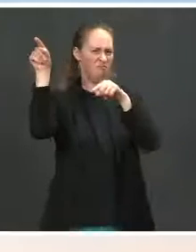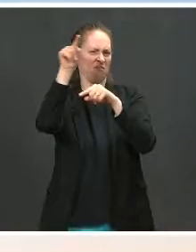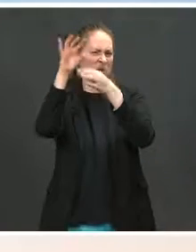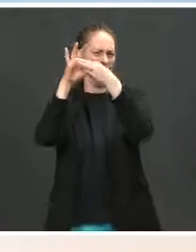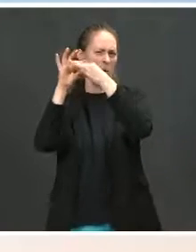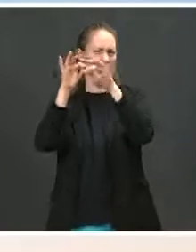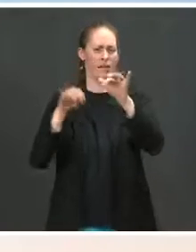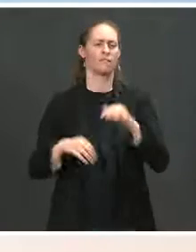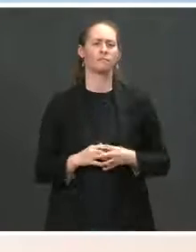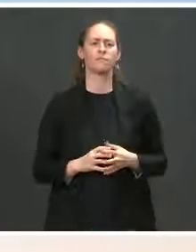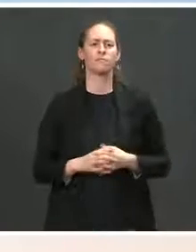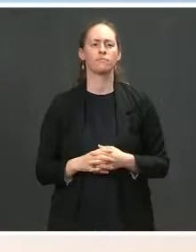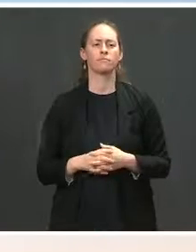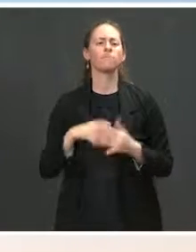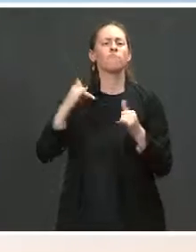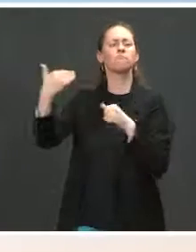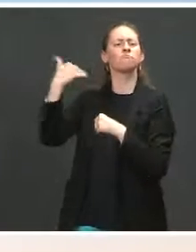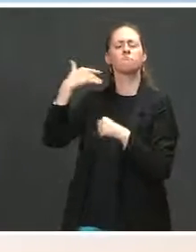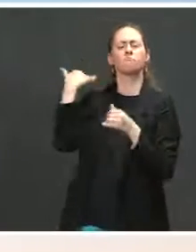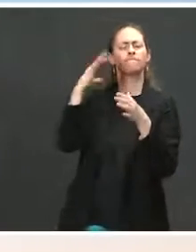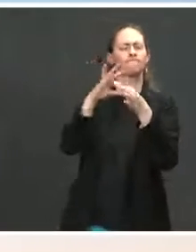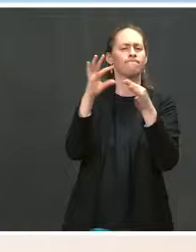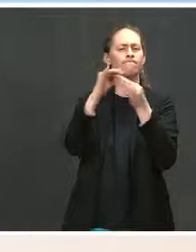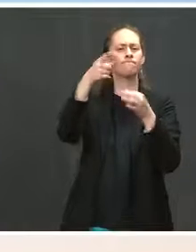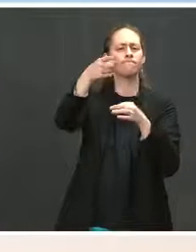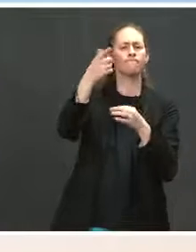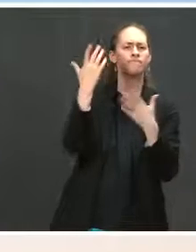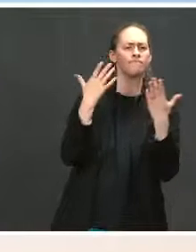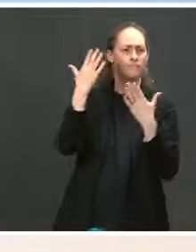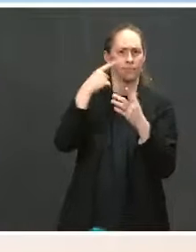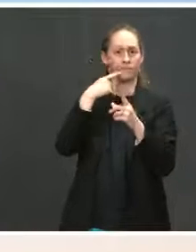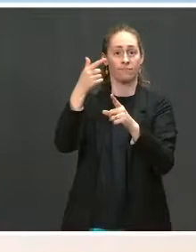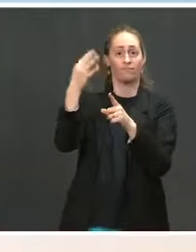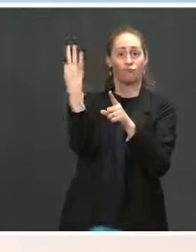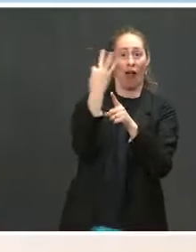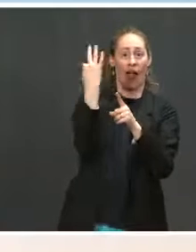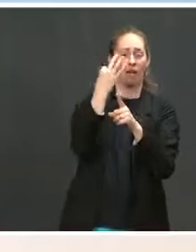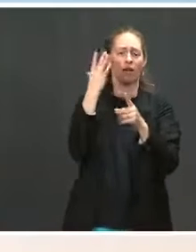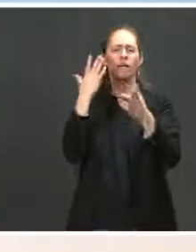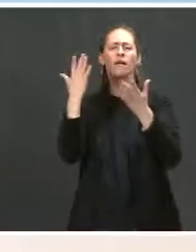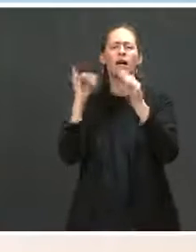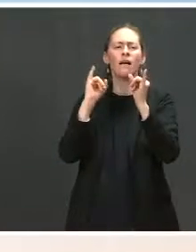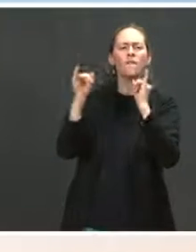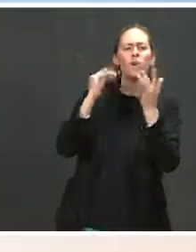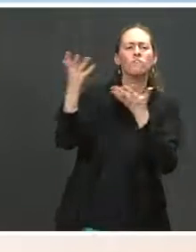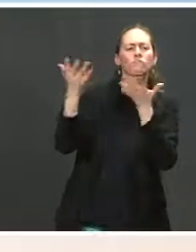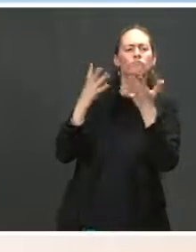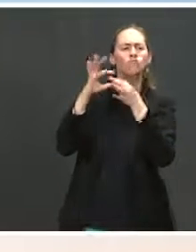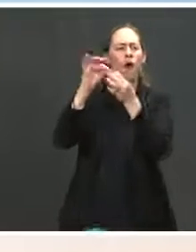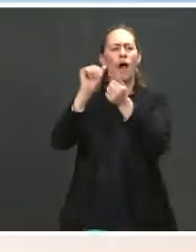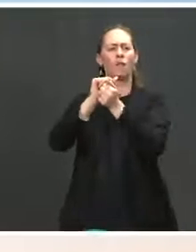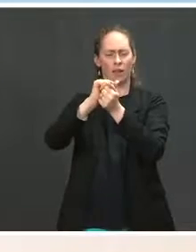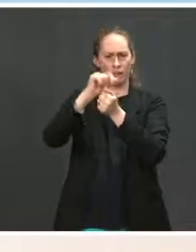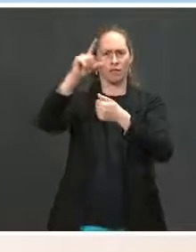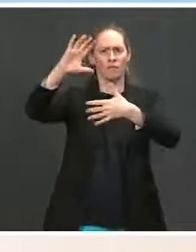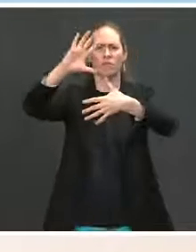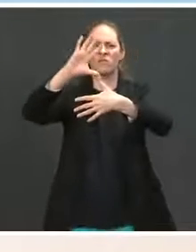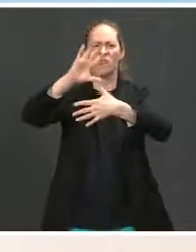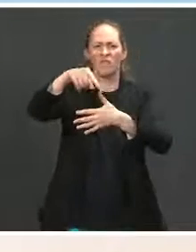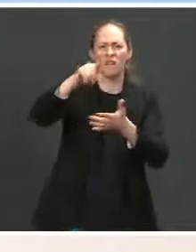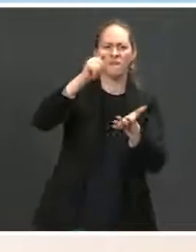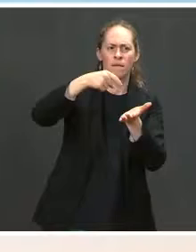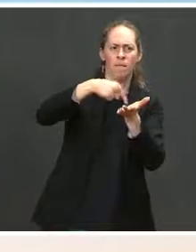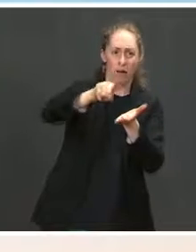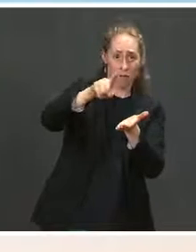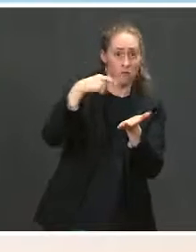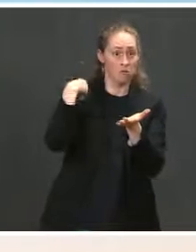that to Reuters in an interview that there was a consideration of conditional cash payments related to the Northern Triangle. Is that something that's currently under consideration, and if so,